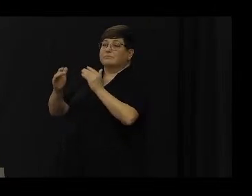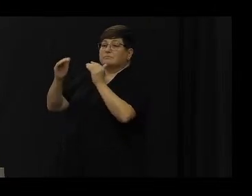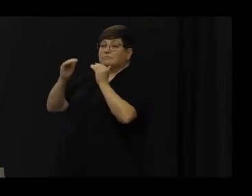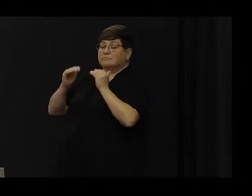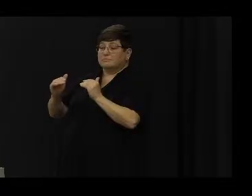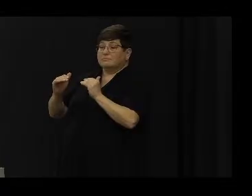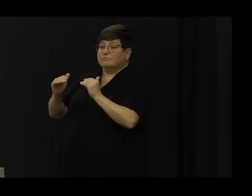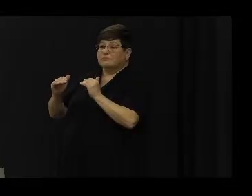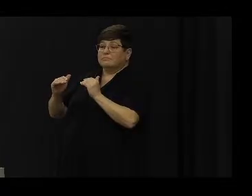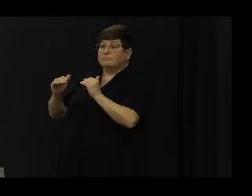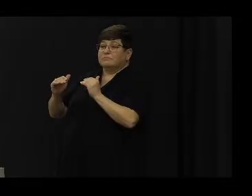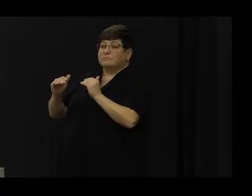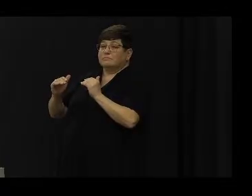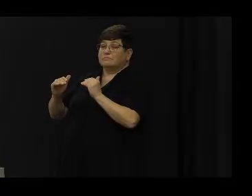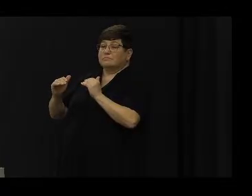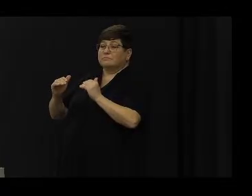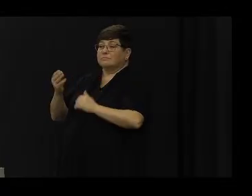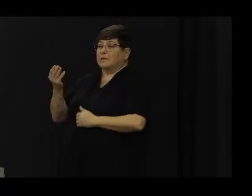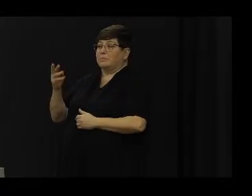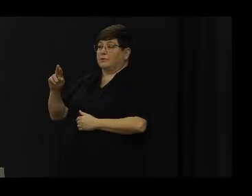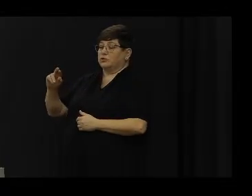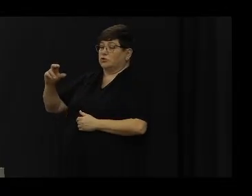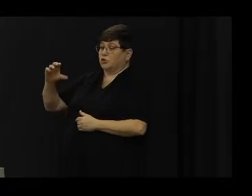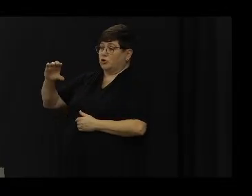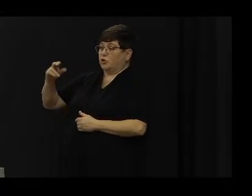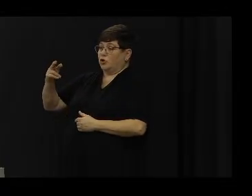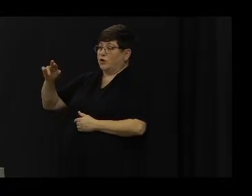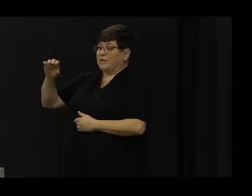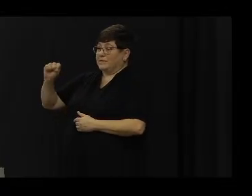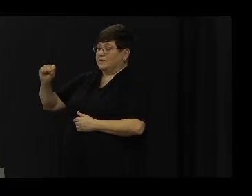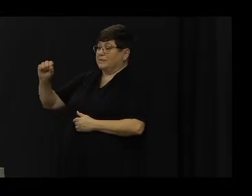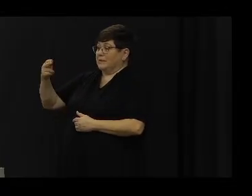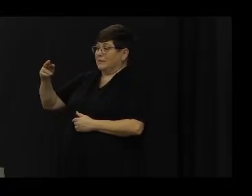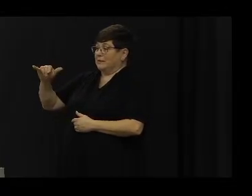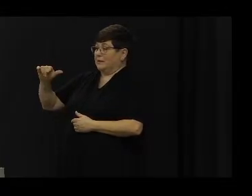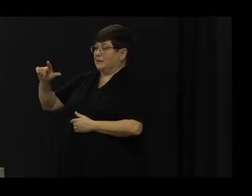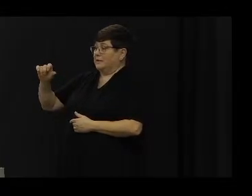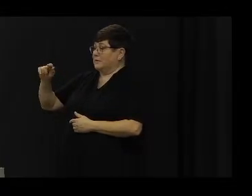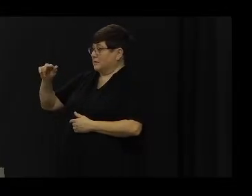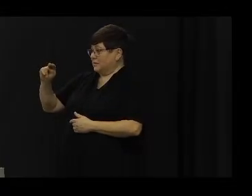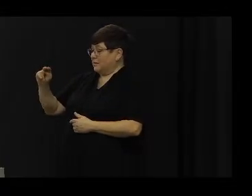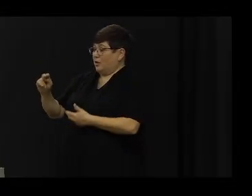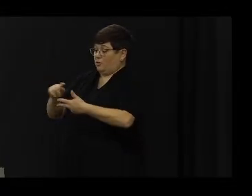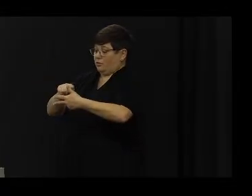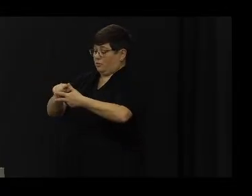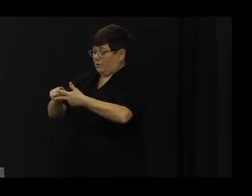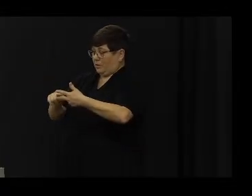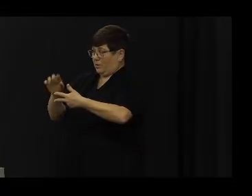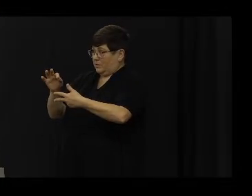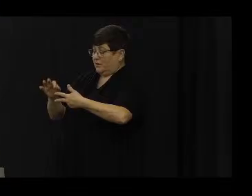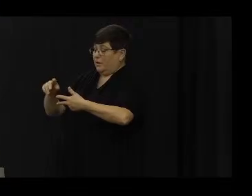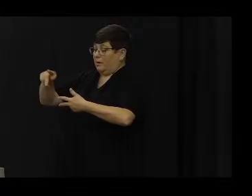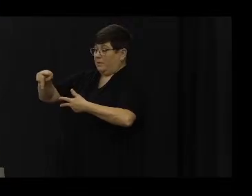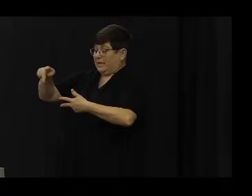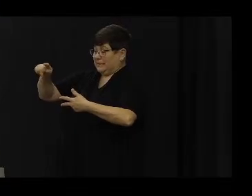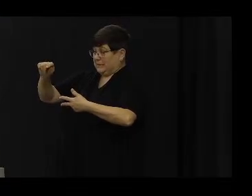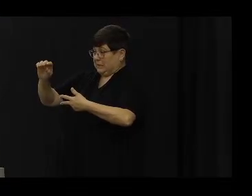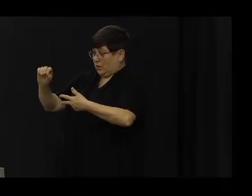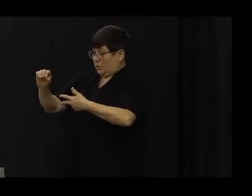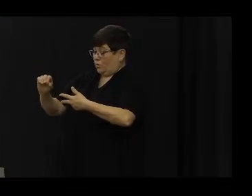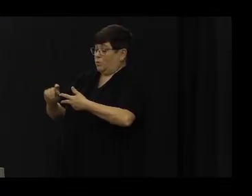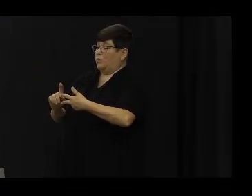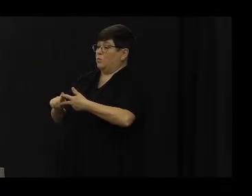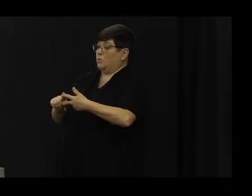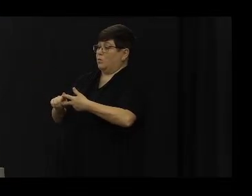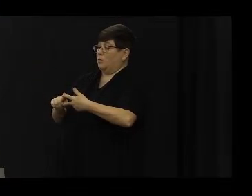Okay, next we have Mr. Chris Helton. He had 3 things he wanted to talk about: the PTO,